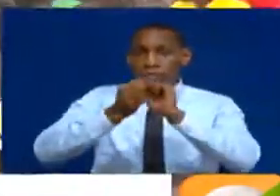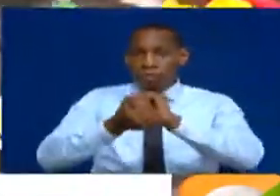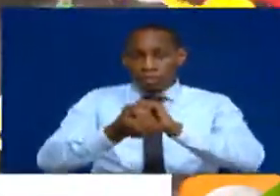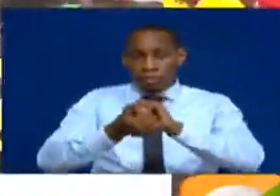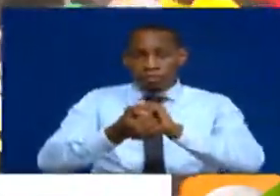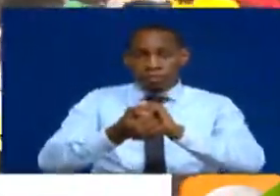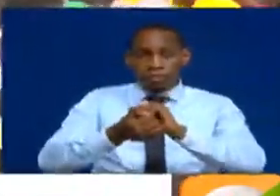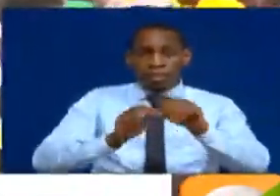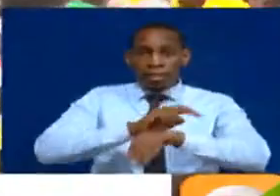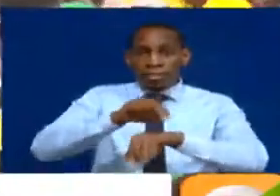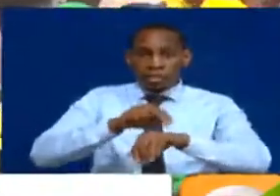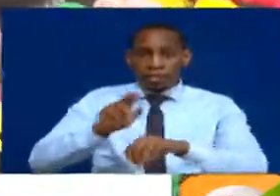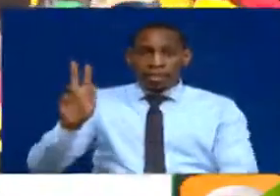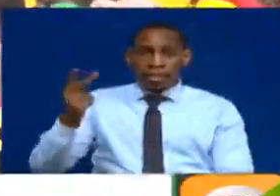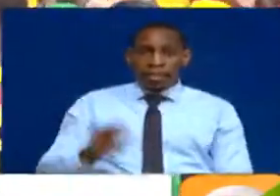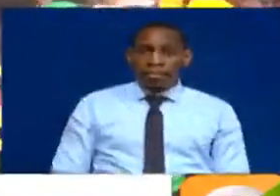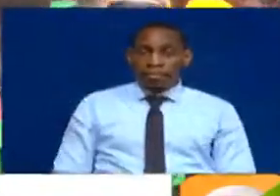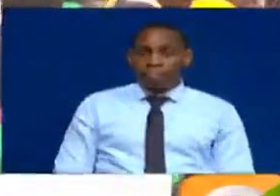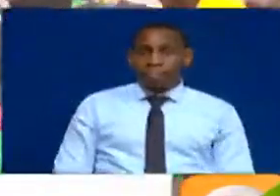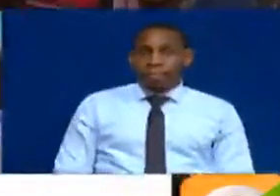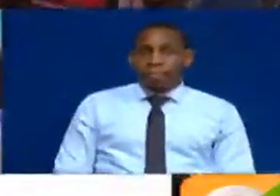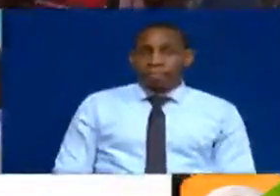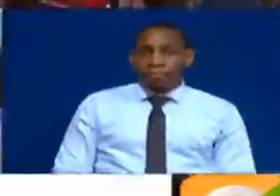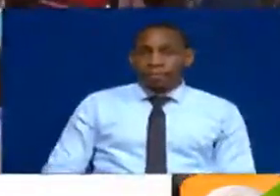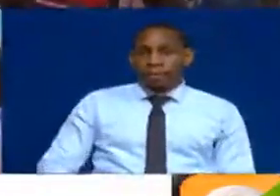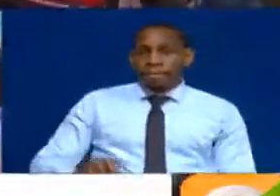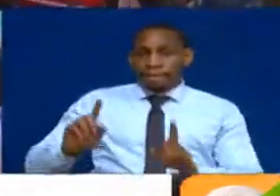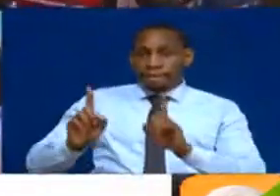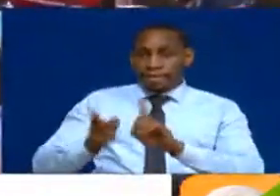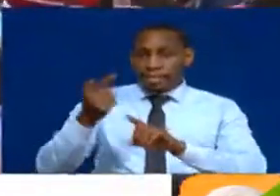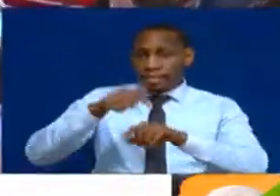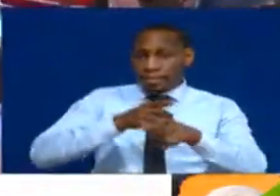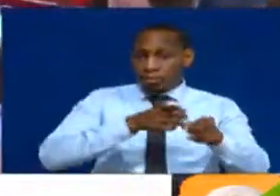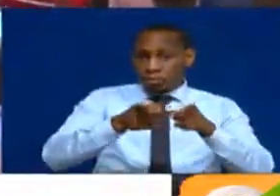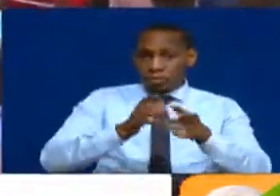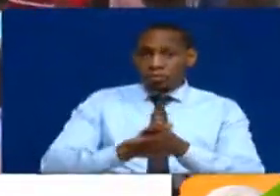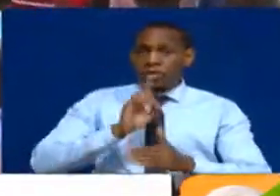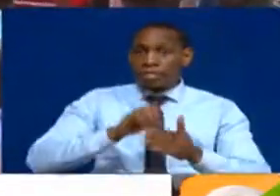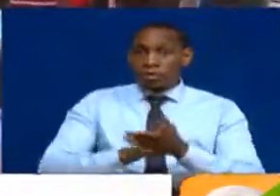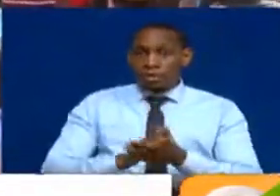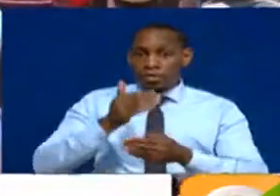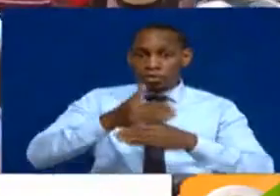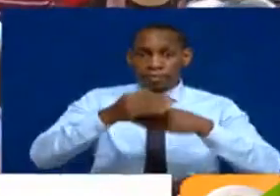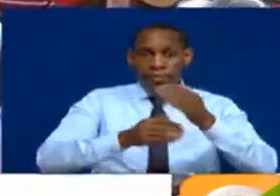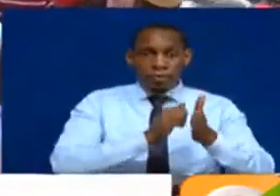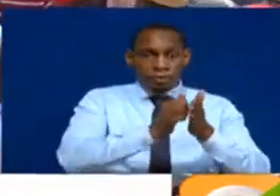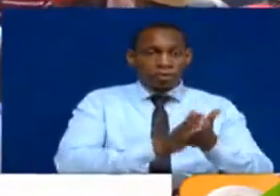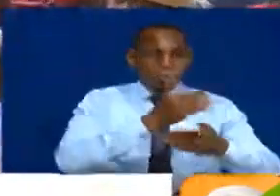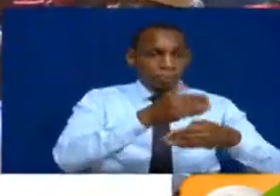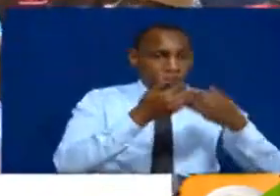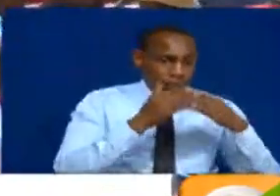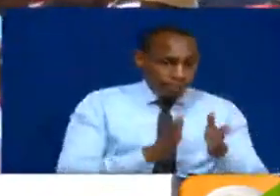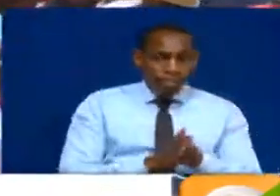kubadilisha taifa letu la Kenya. Awamu ya kwanza tulisema tutajenga reli,